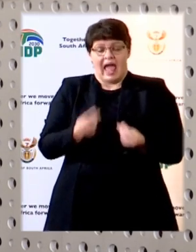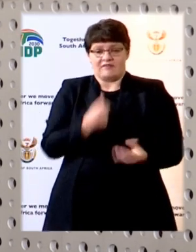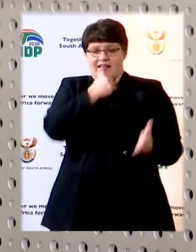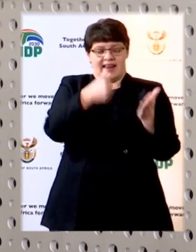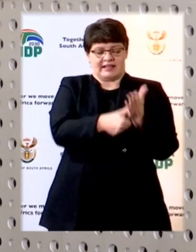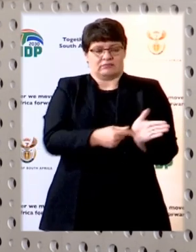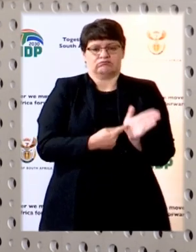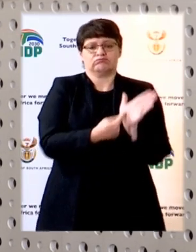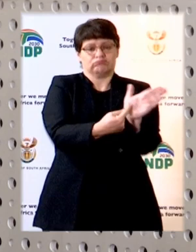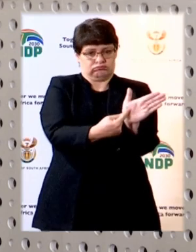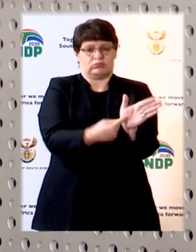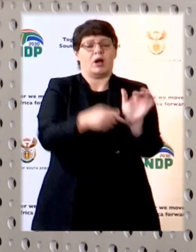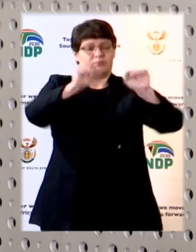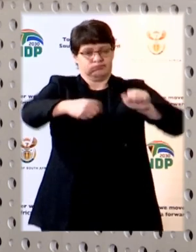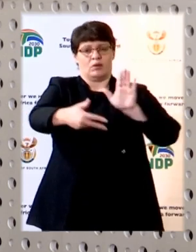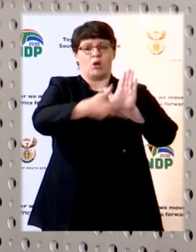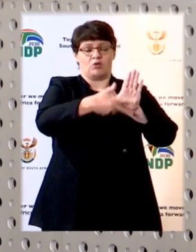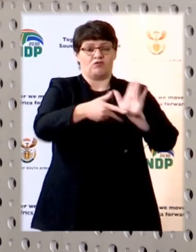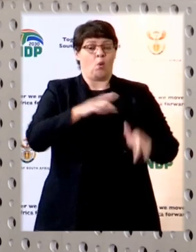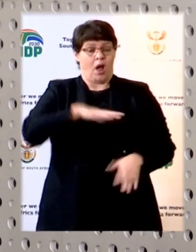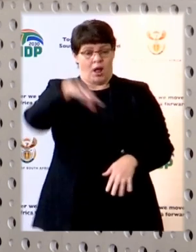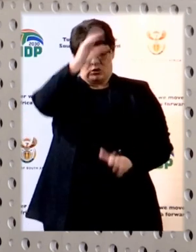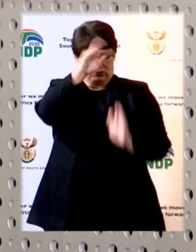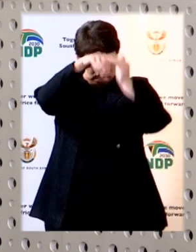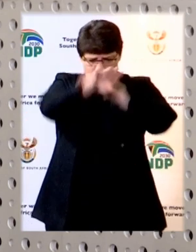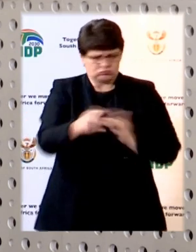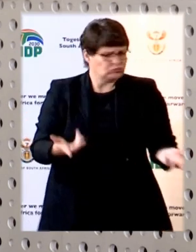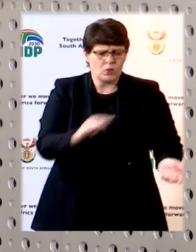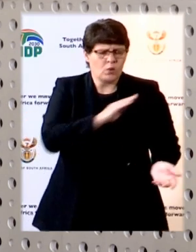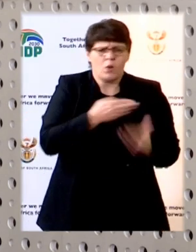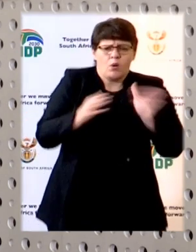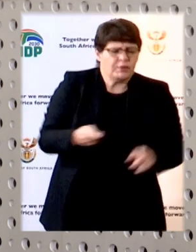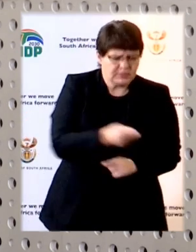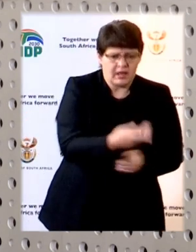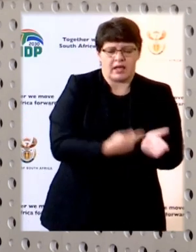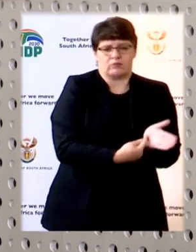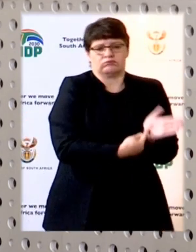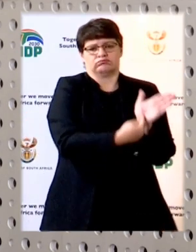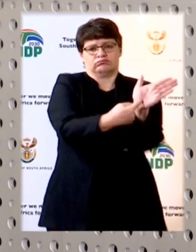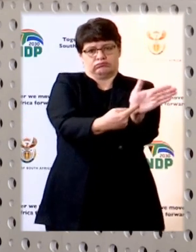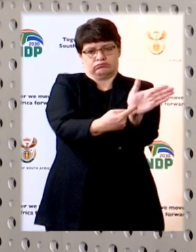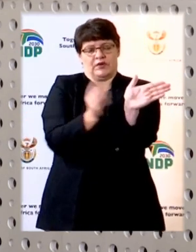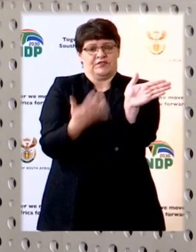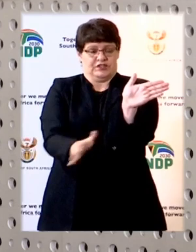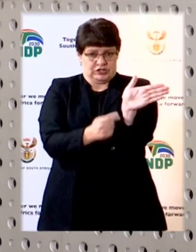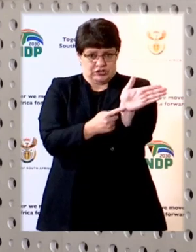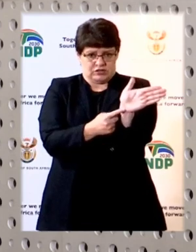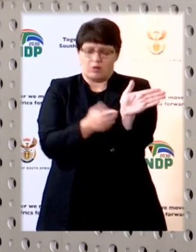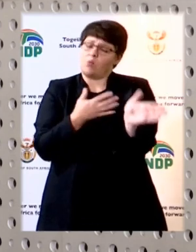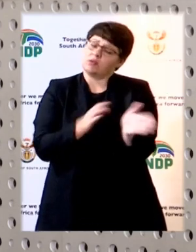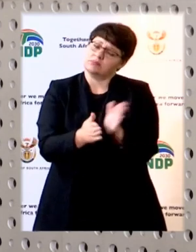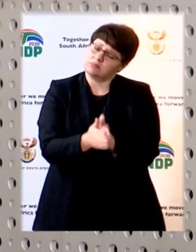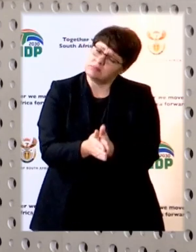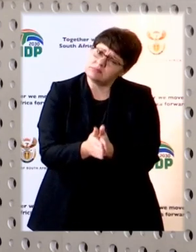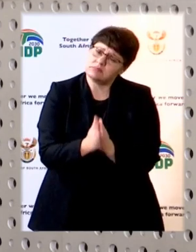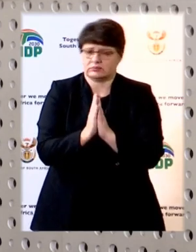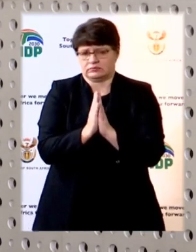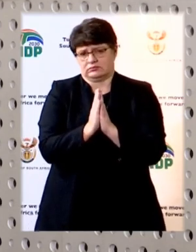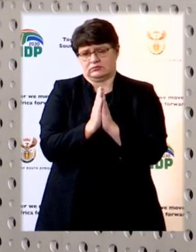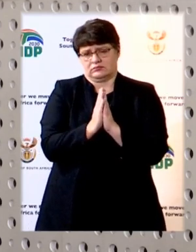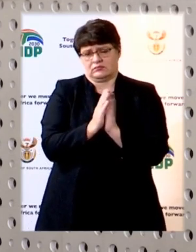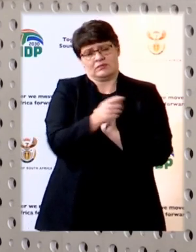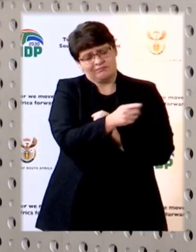of permission that when the police visits their premises, they are able to issue. So I want to reiterate and I want to appeal